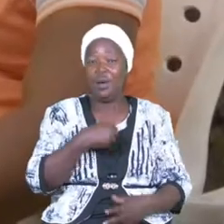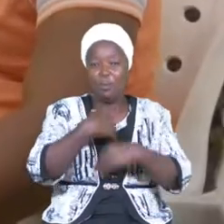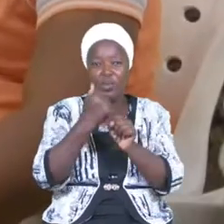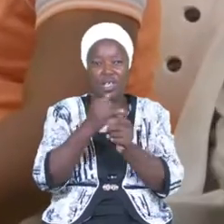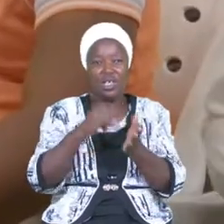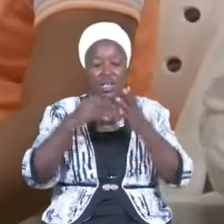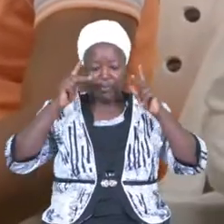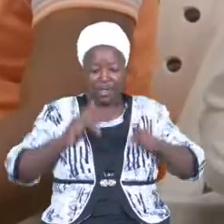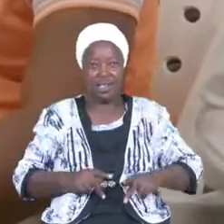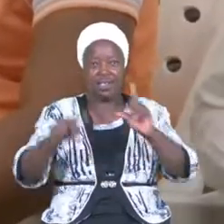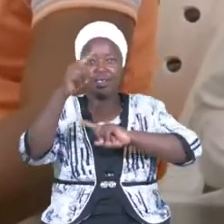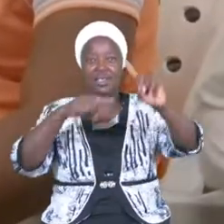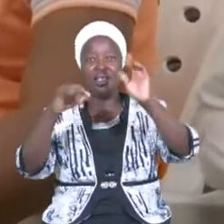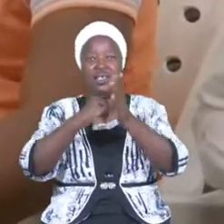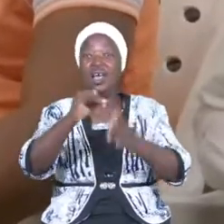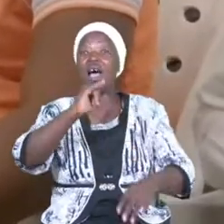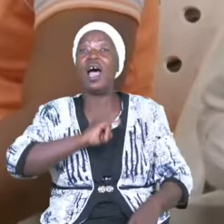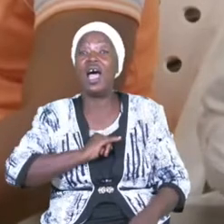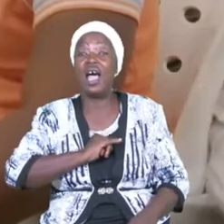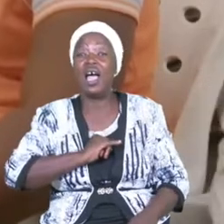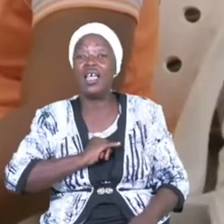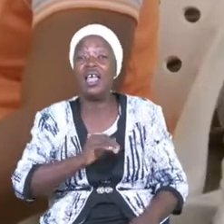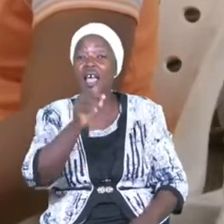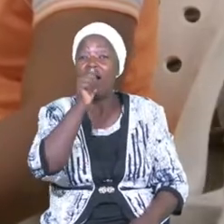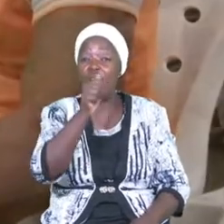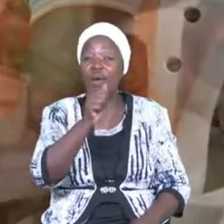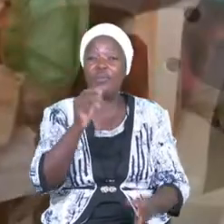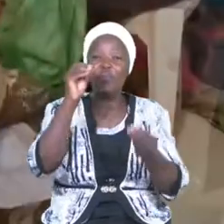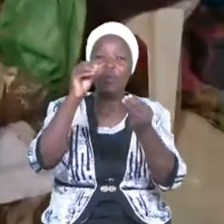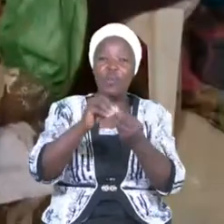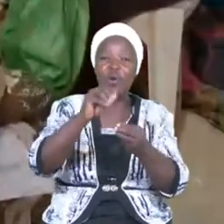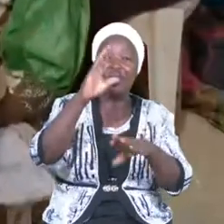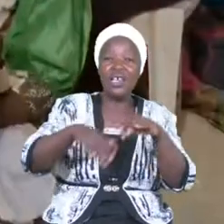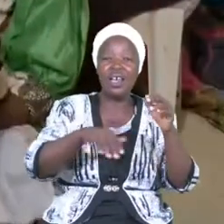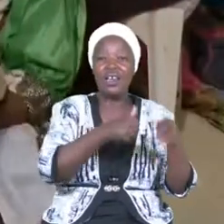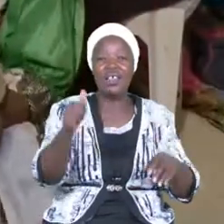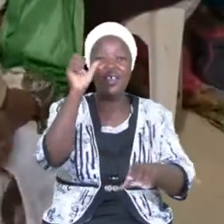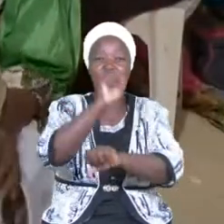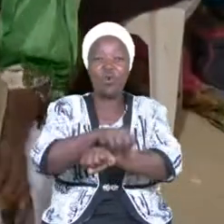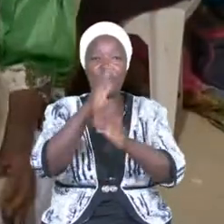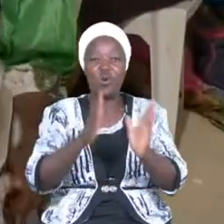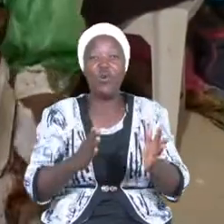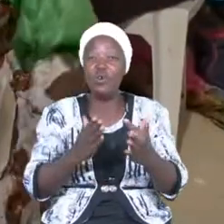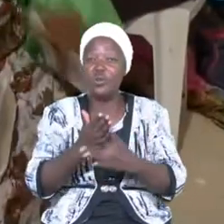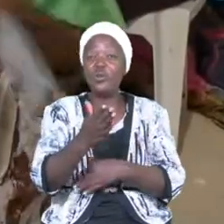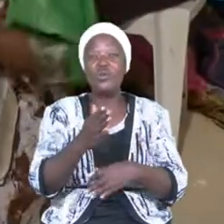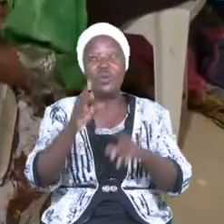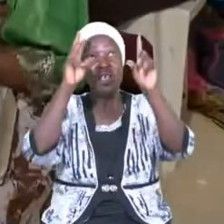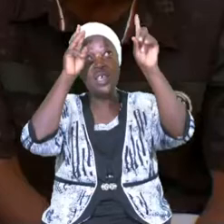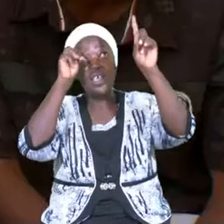I am more than a conqueror through him that loved